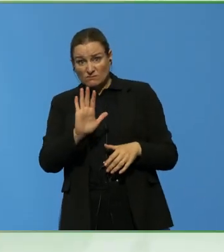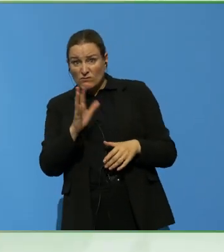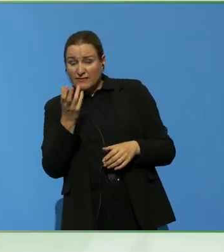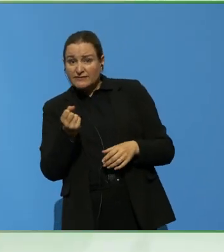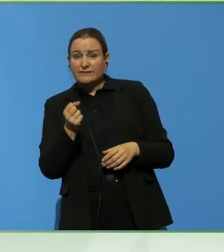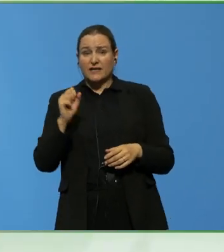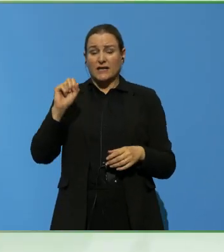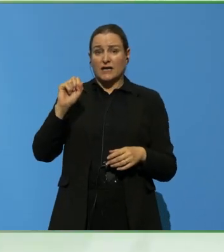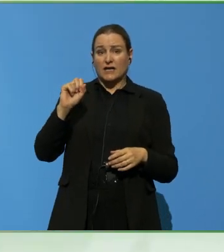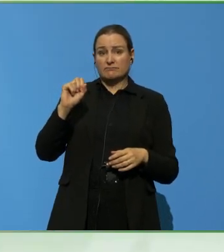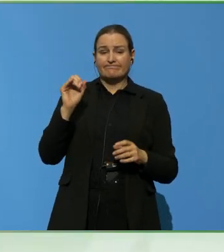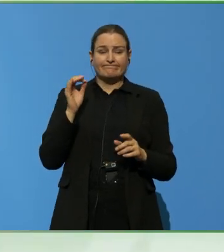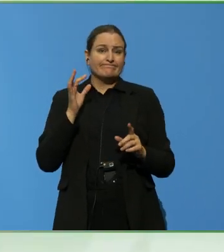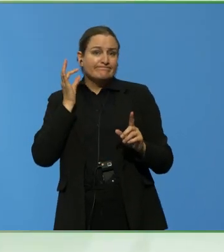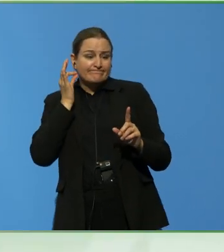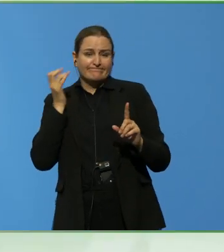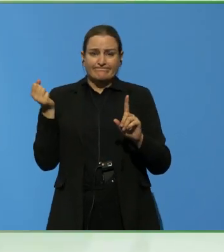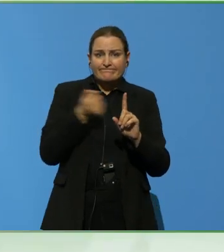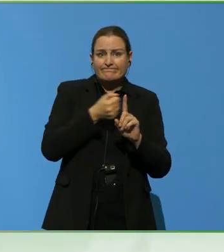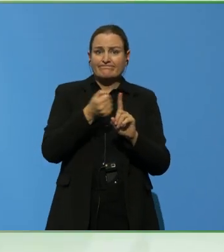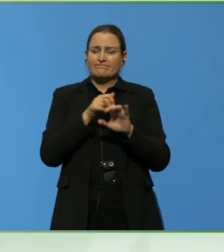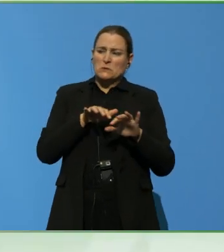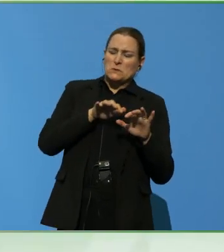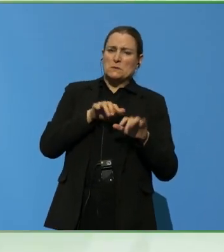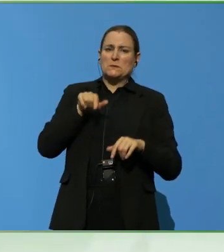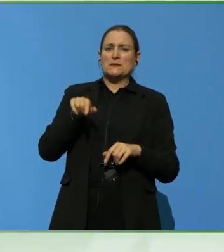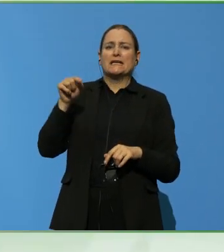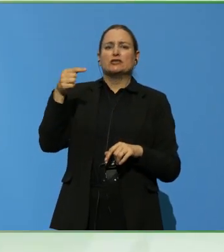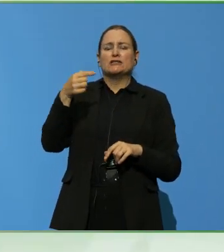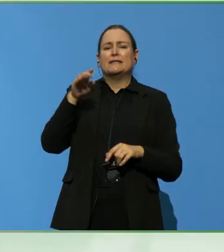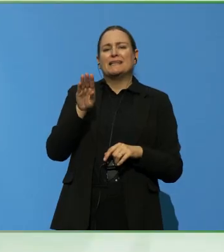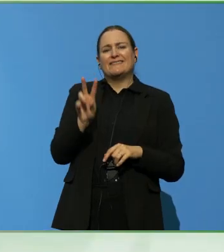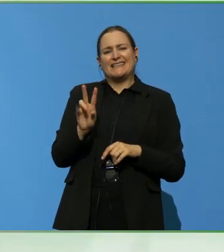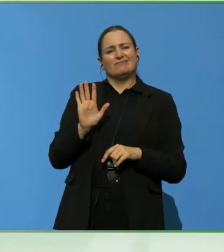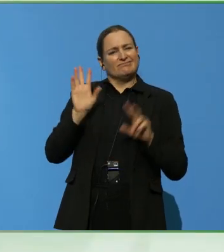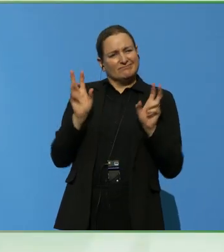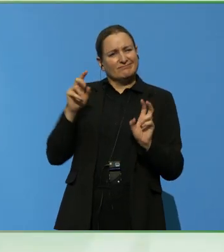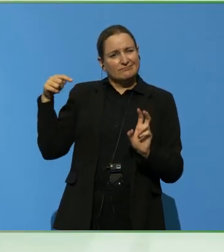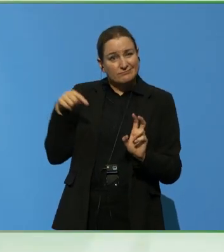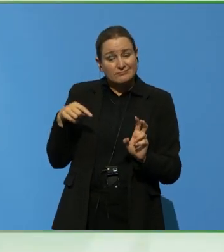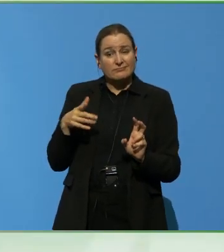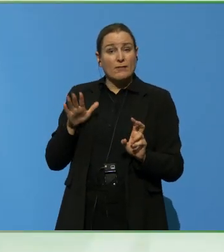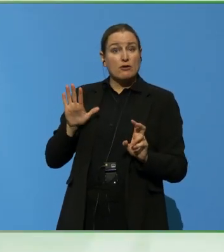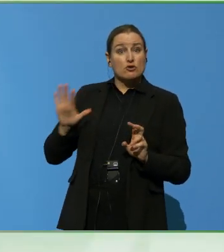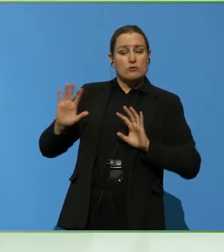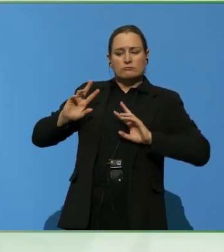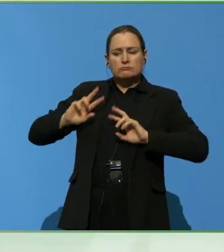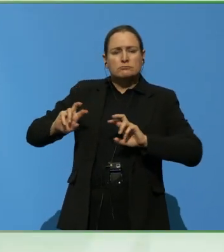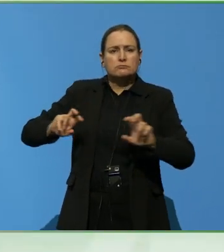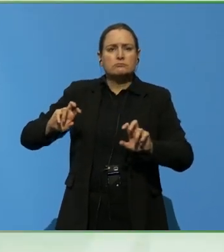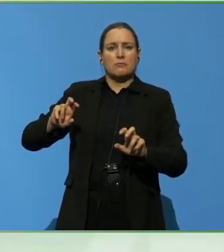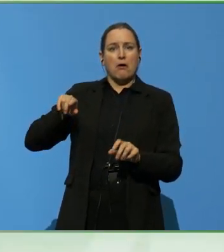gender-based violence, if older women with disabilities was a population that appeared just as a factor